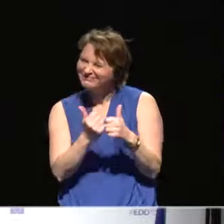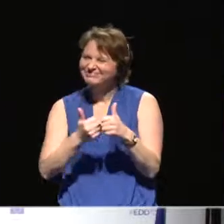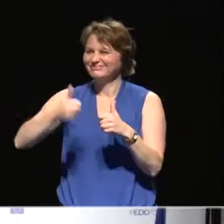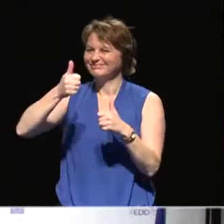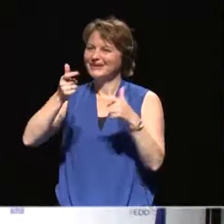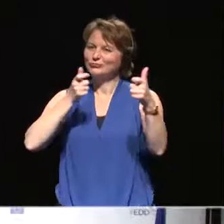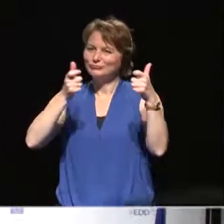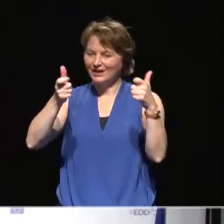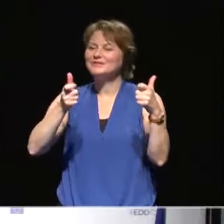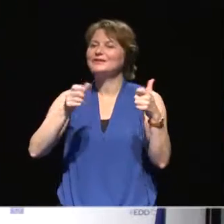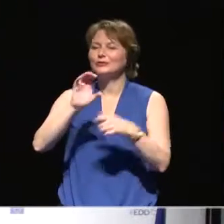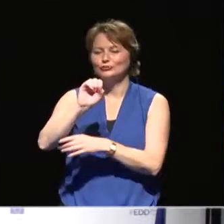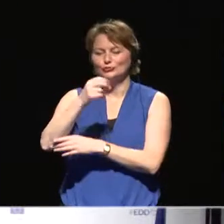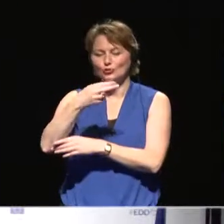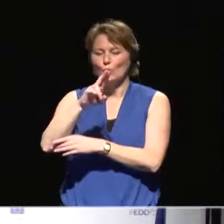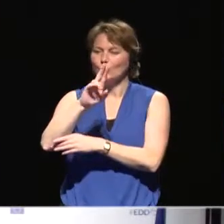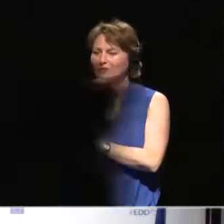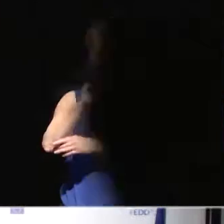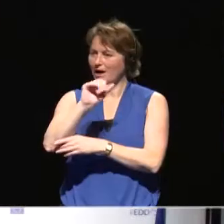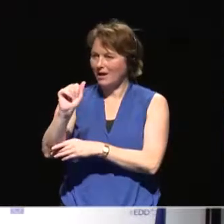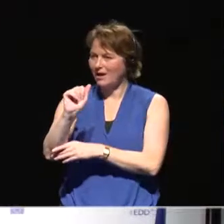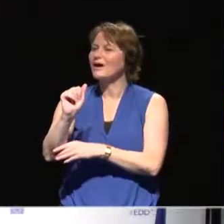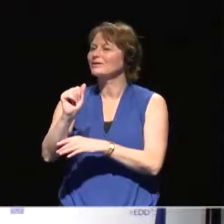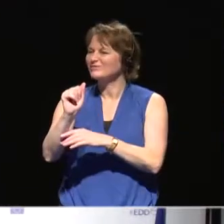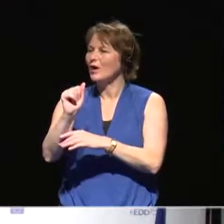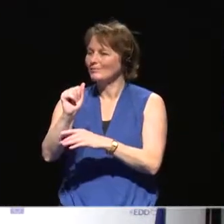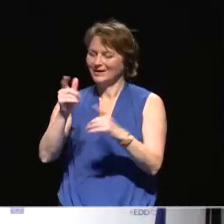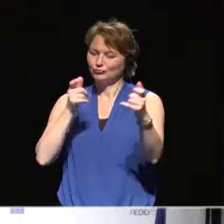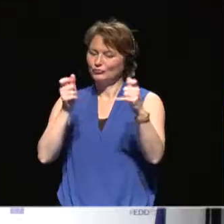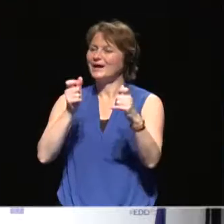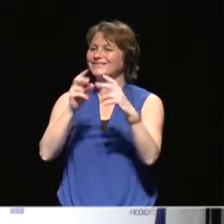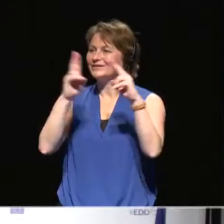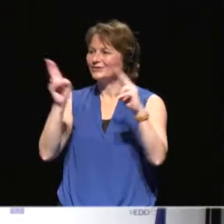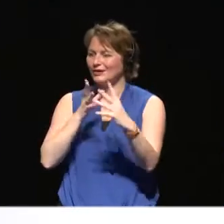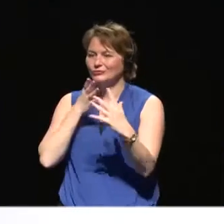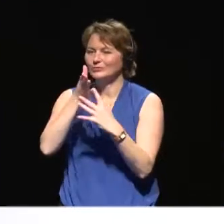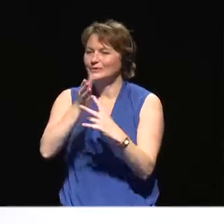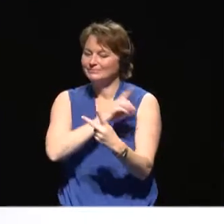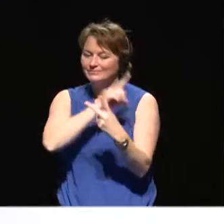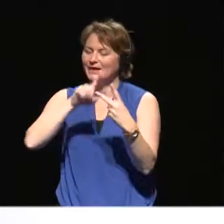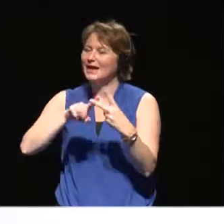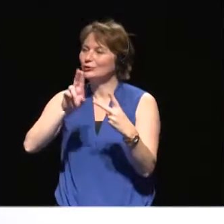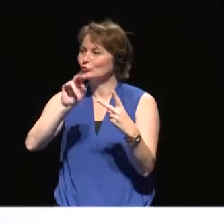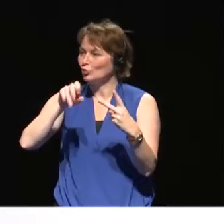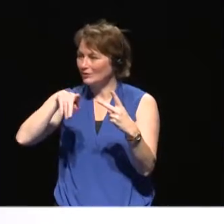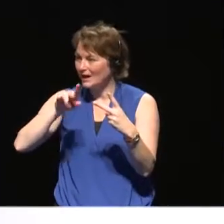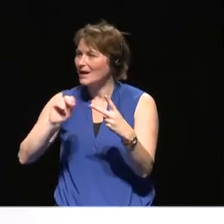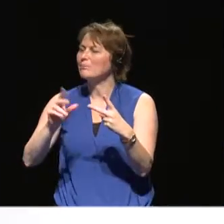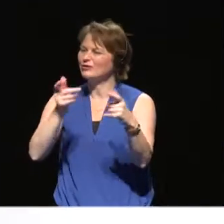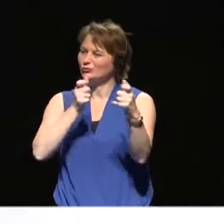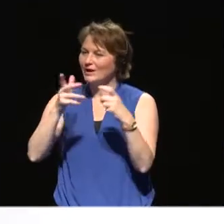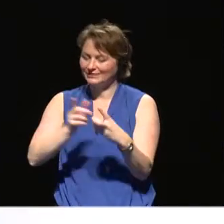Transparency International from the Maldives. Achim Steiner, the Executive Director of UNIP. We will have with